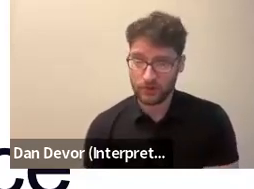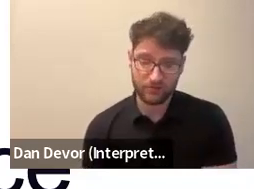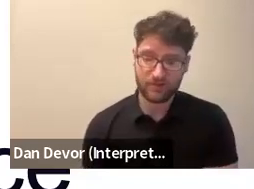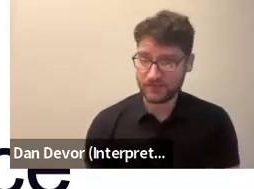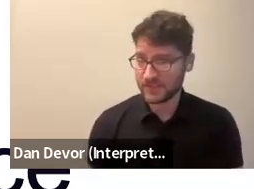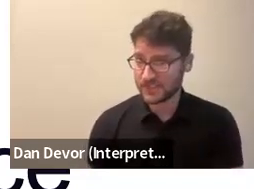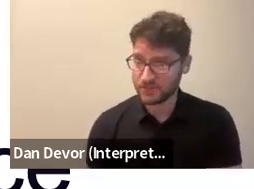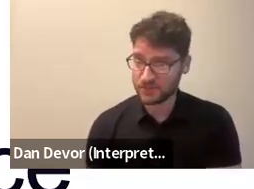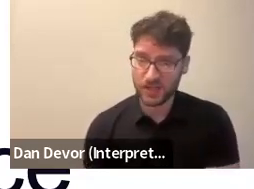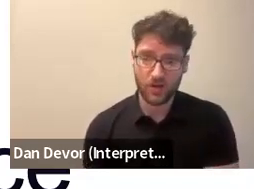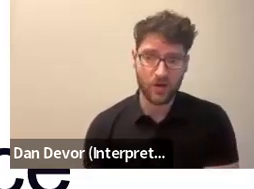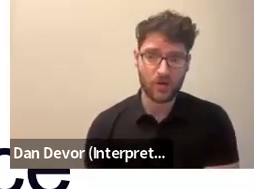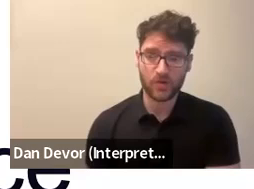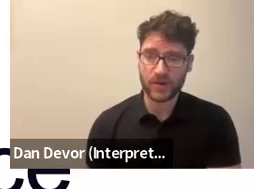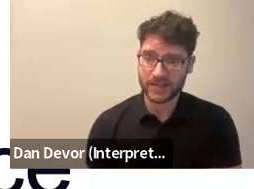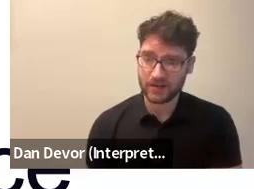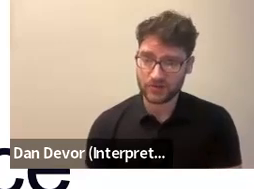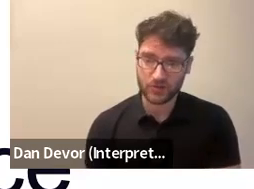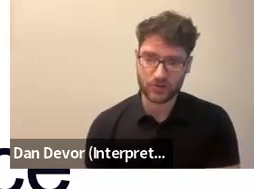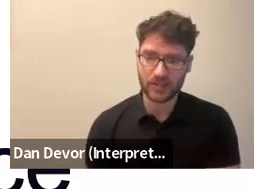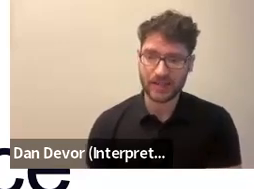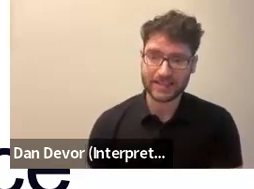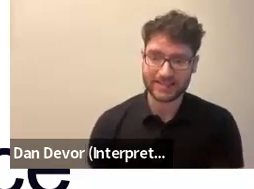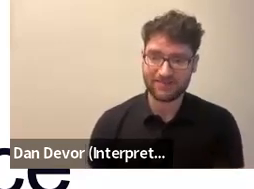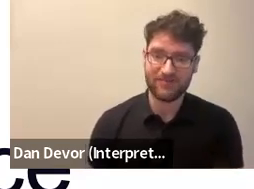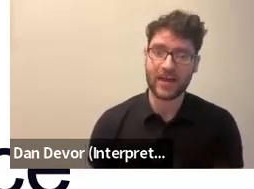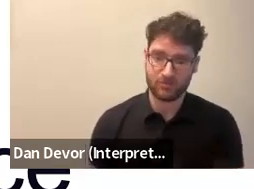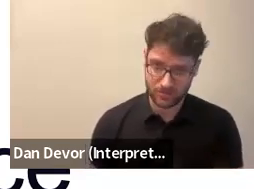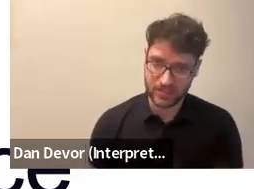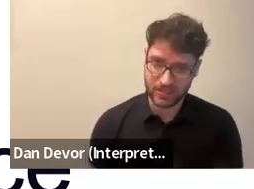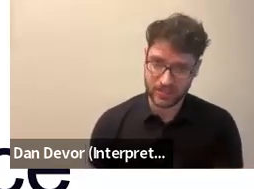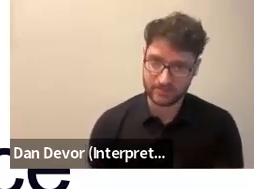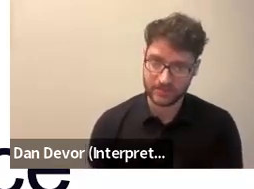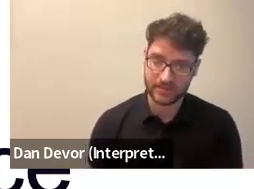said before, I went from about 50 to 60%, all the way down to less than 5%.